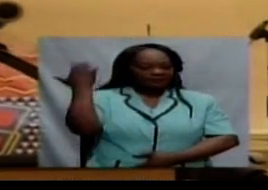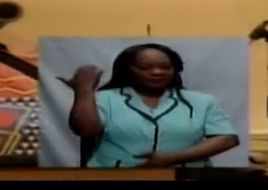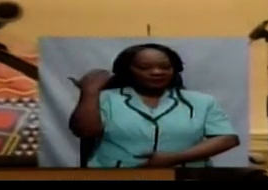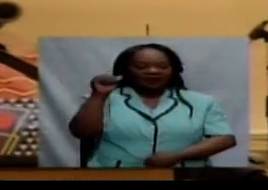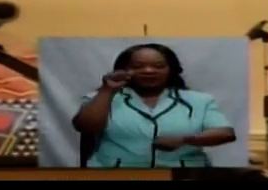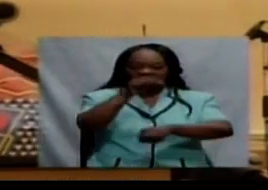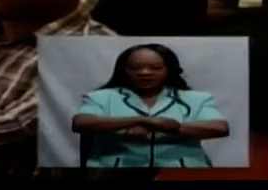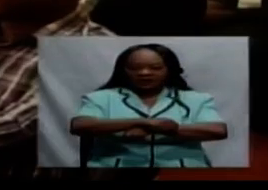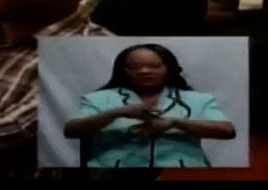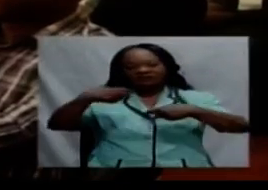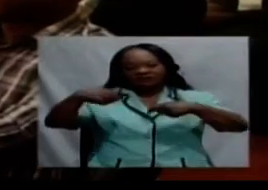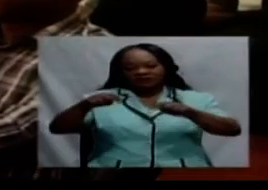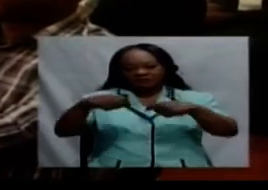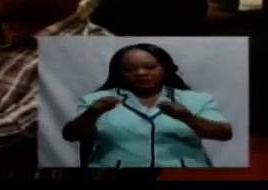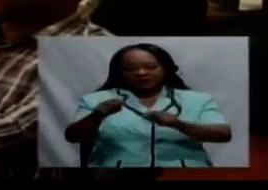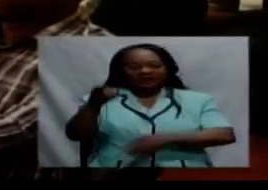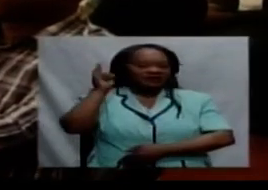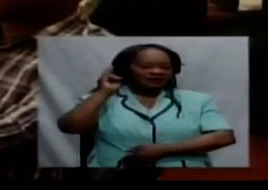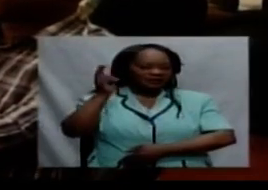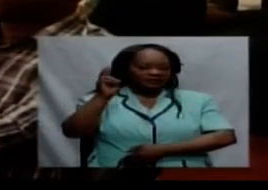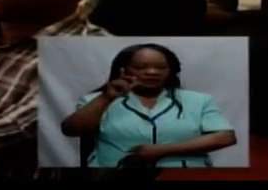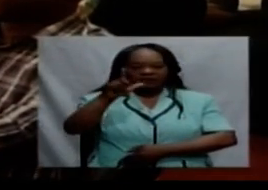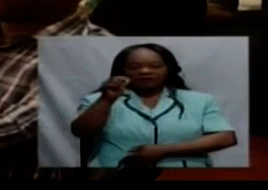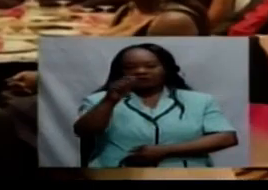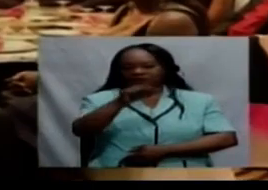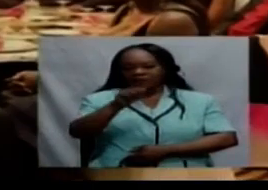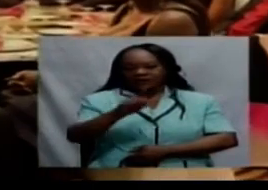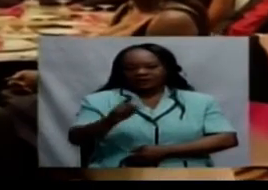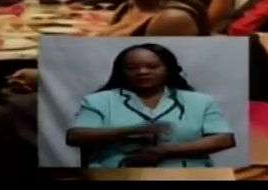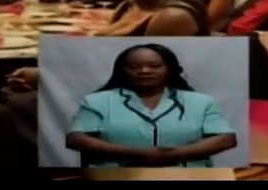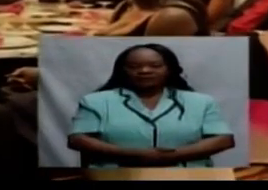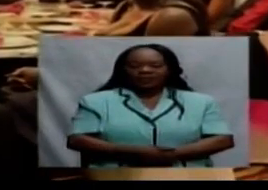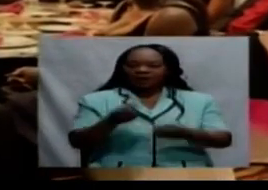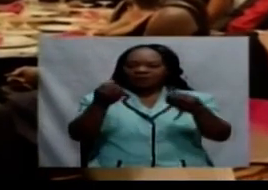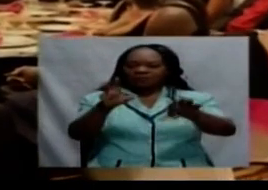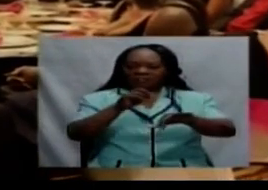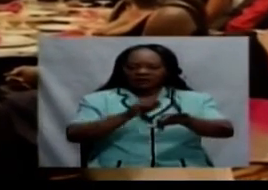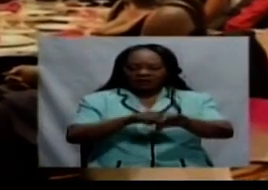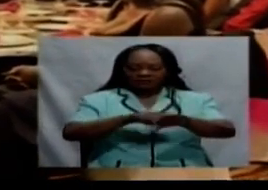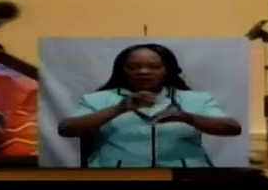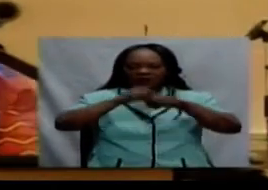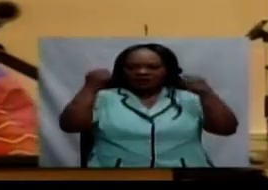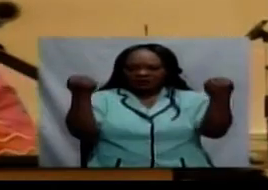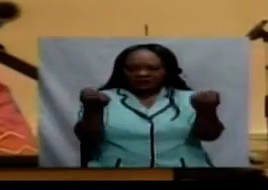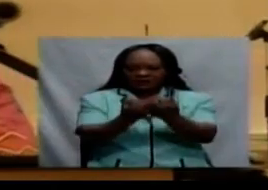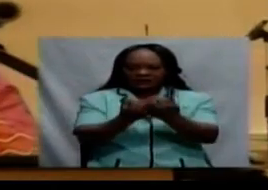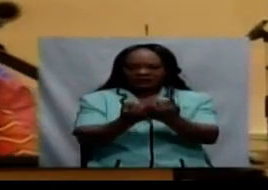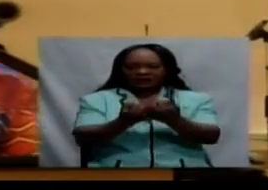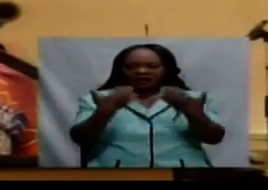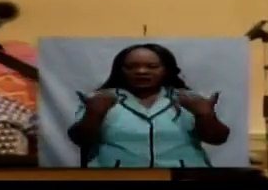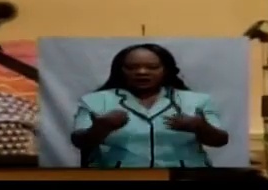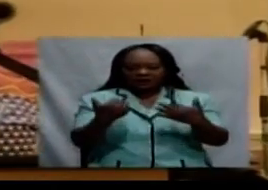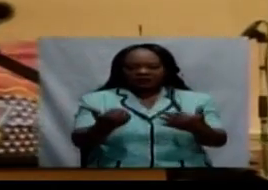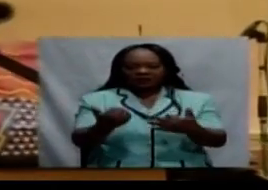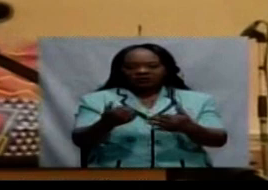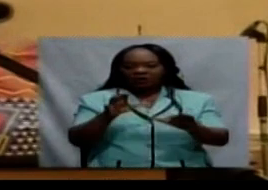challenging trials in its history. We are now at a time where society is extremely polarized,